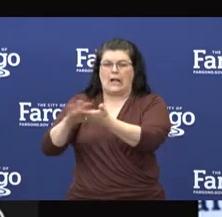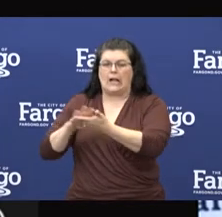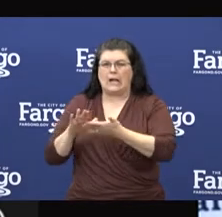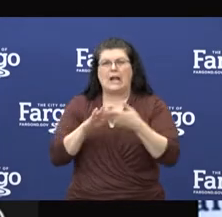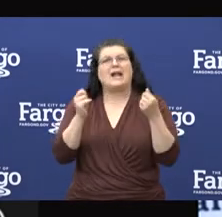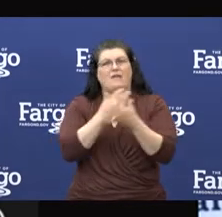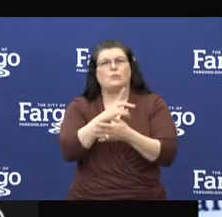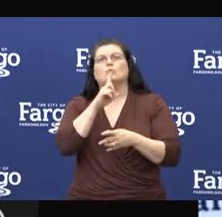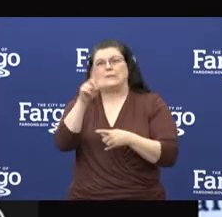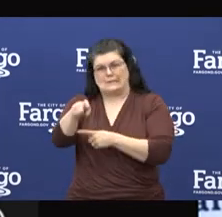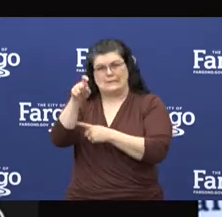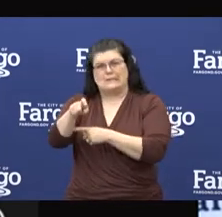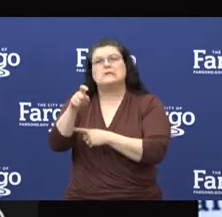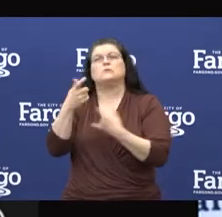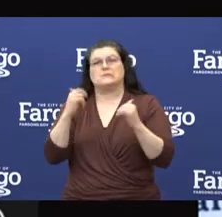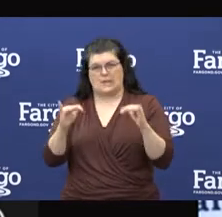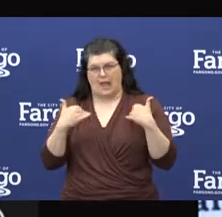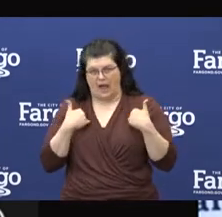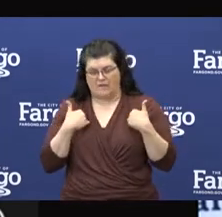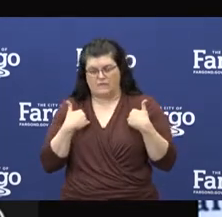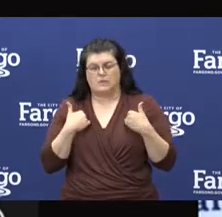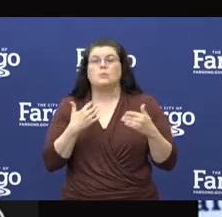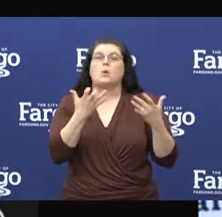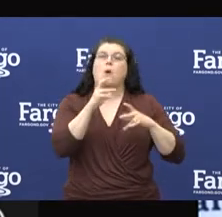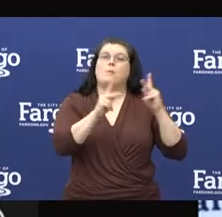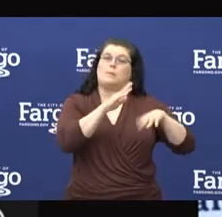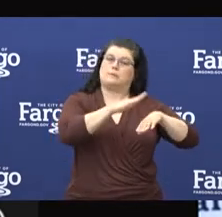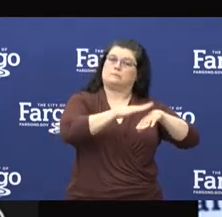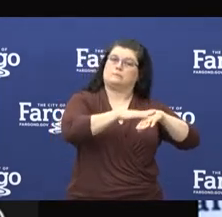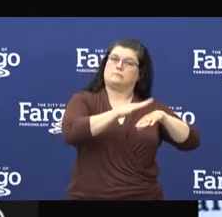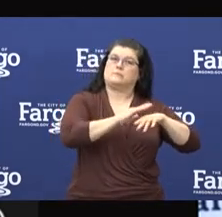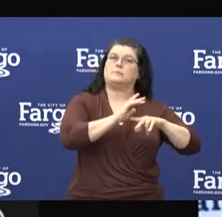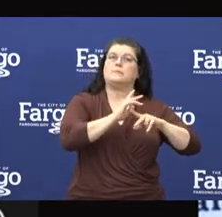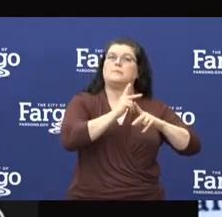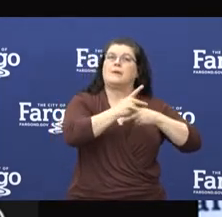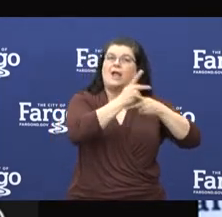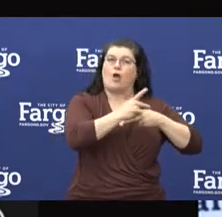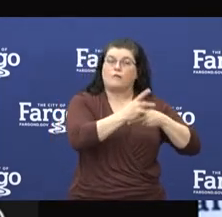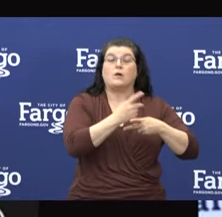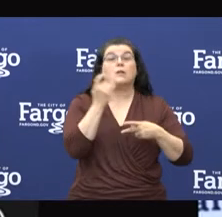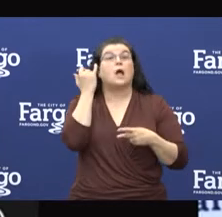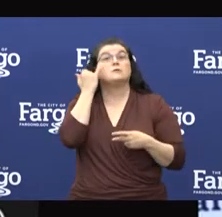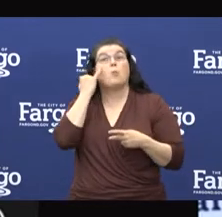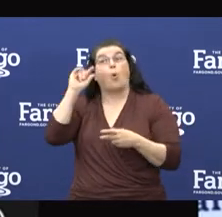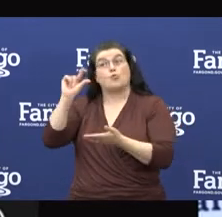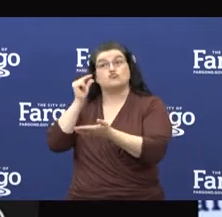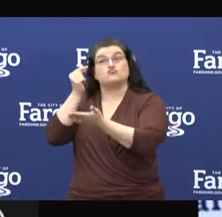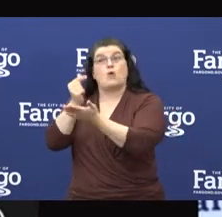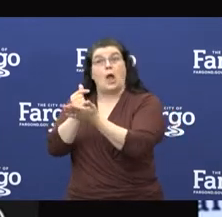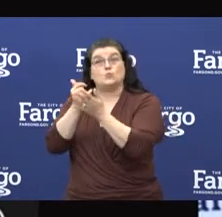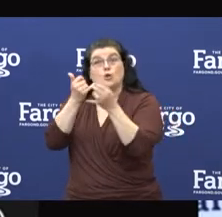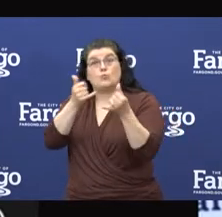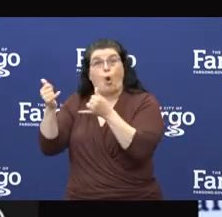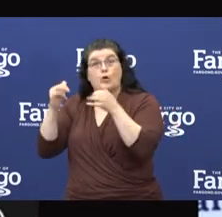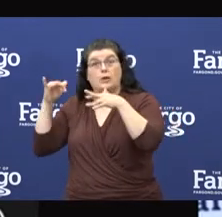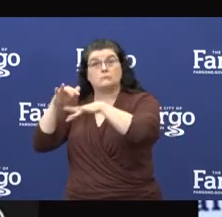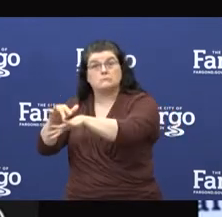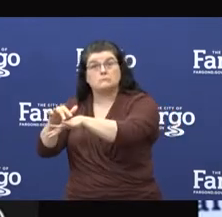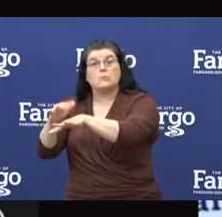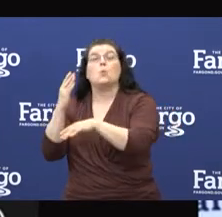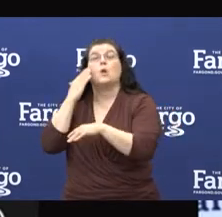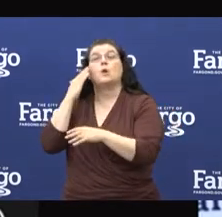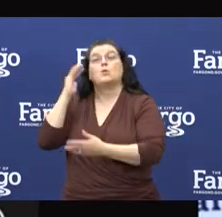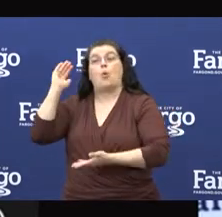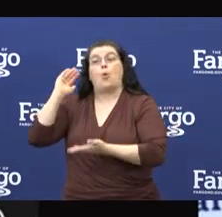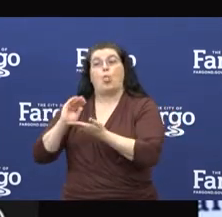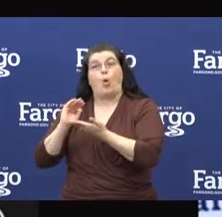are necessary. Please exercise caution, especially for any graduation gatherings. We know that the risk can be lowered